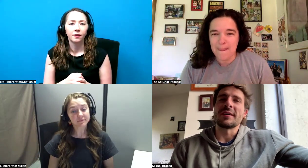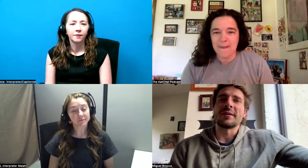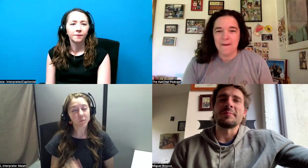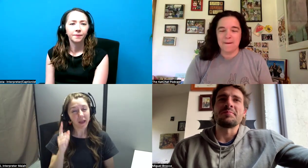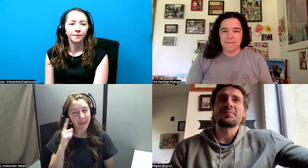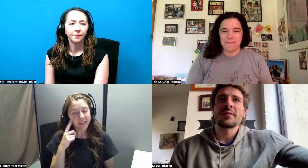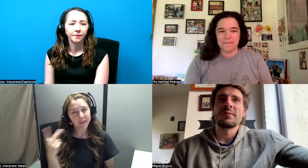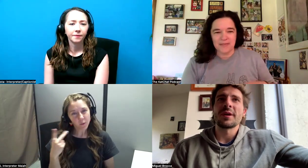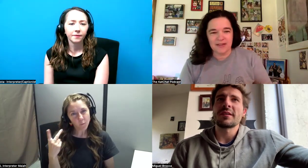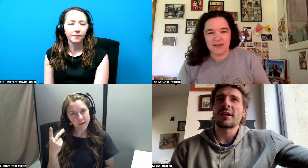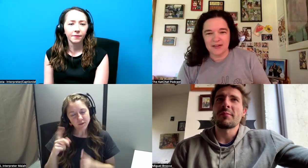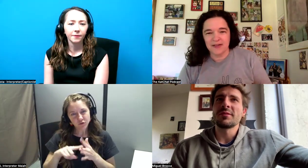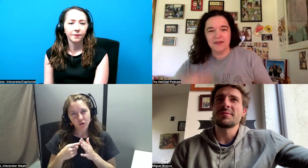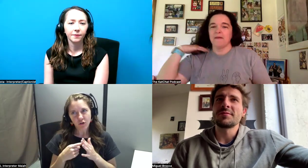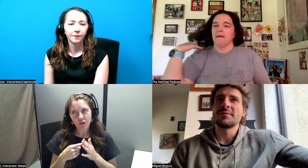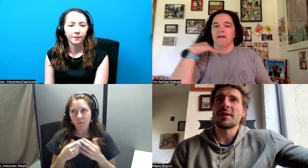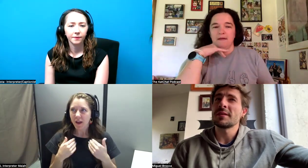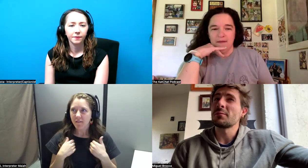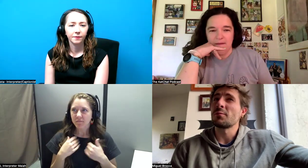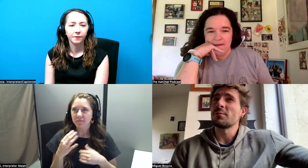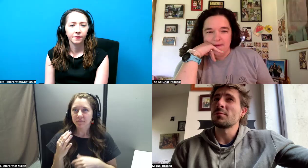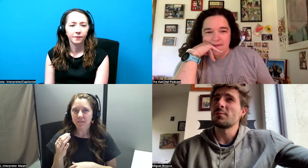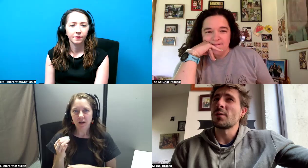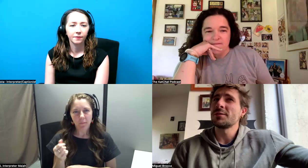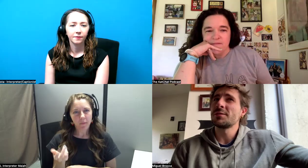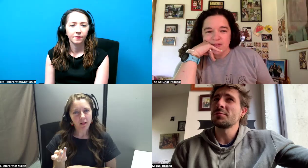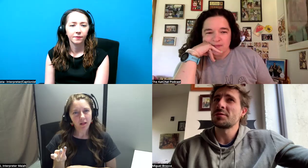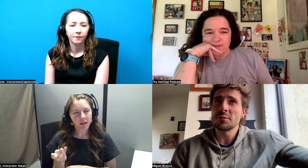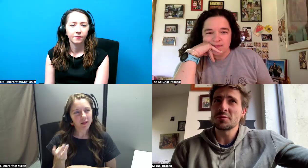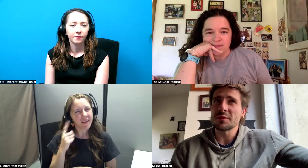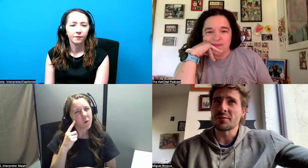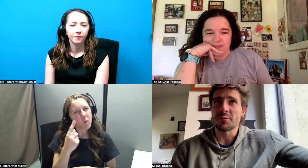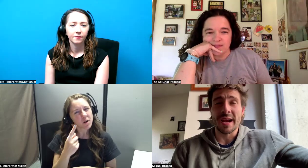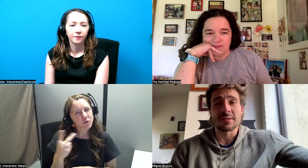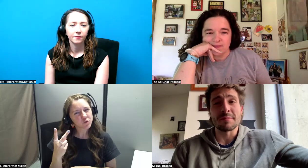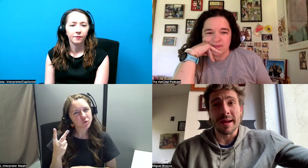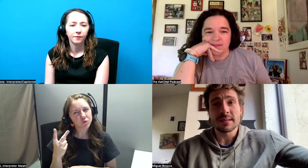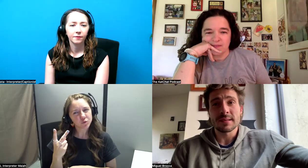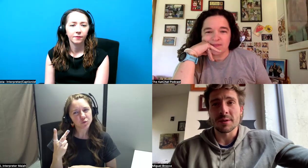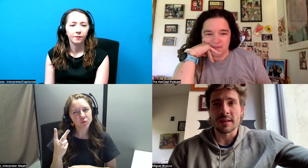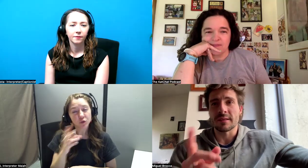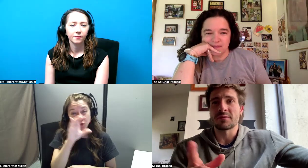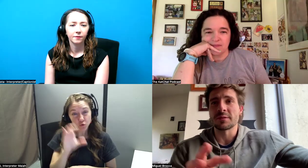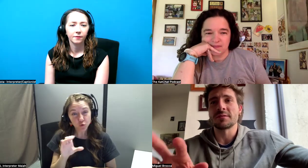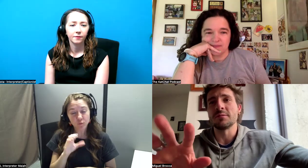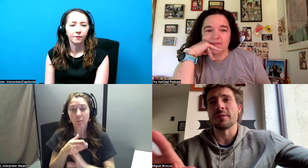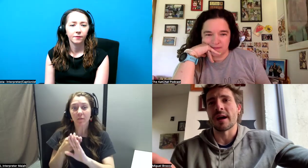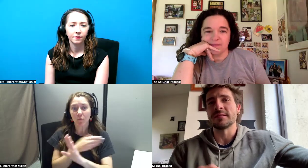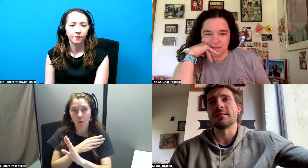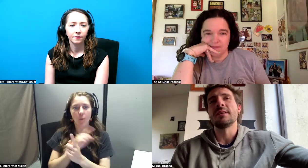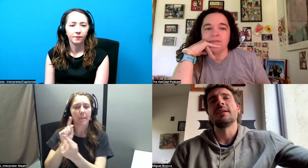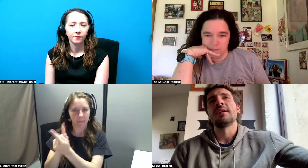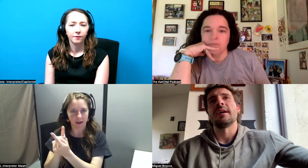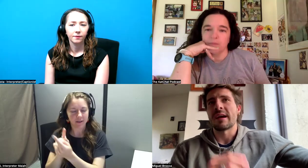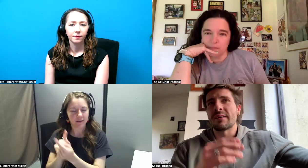started. We had a couple of, I think, one or two Zooms before we actually met. We had like this first Zoom with